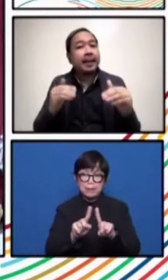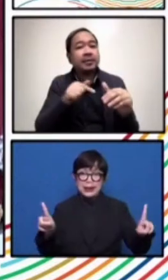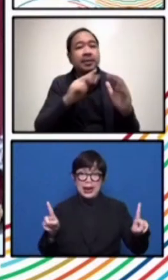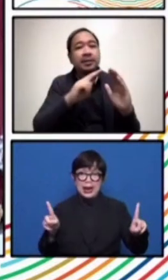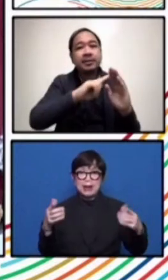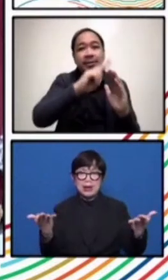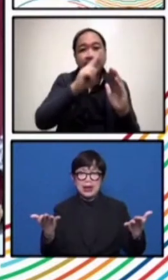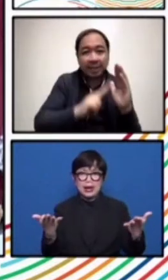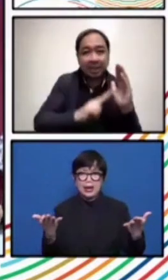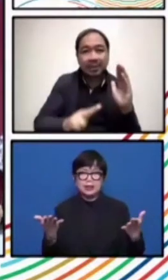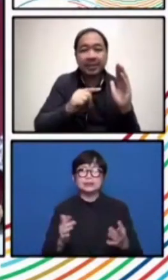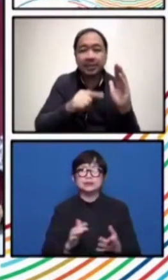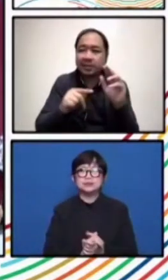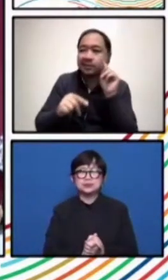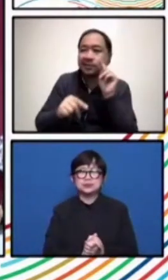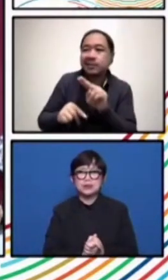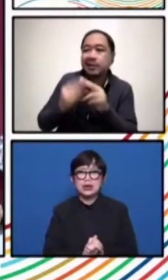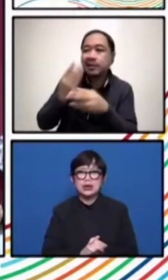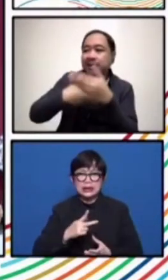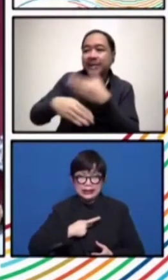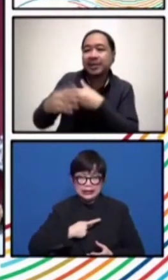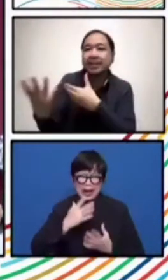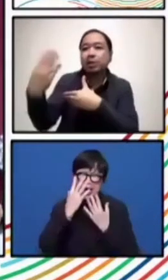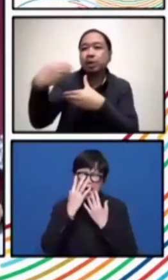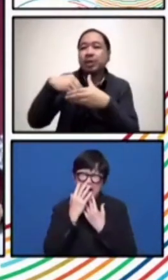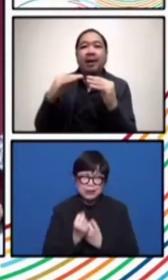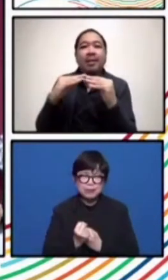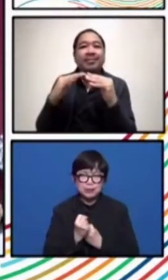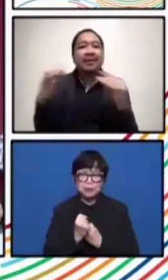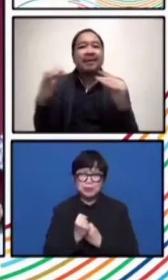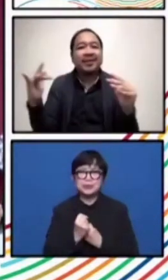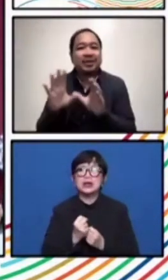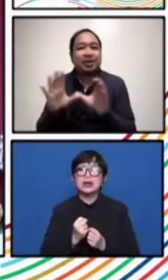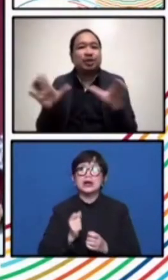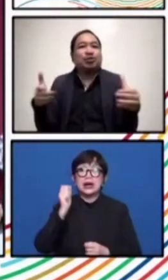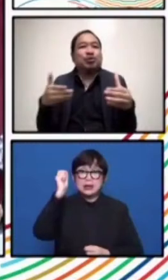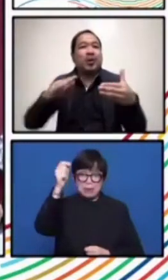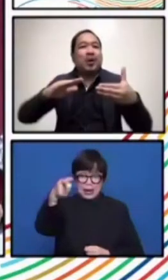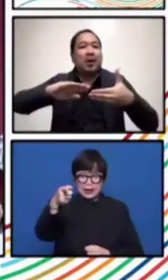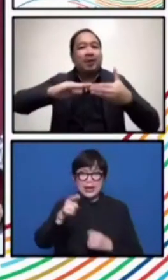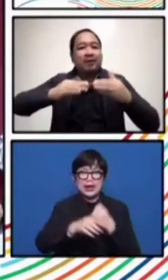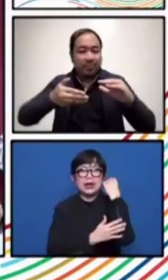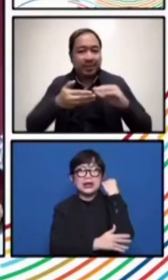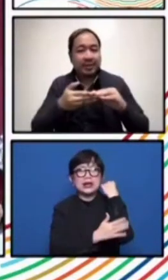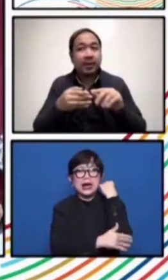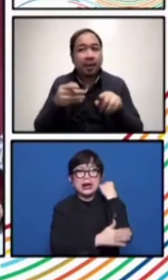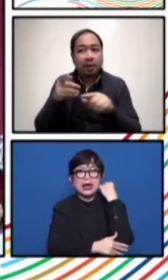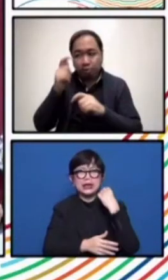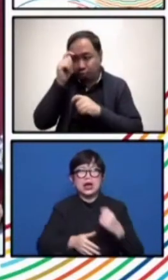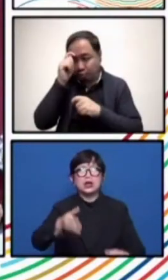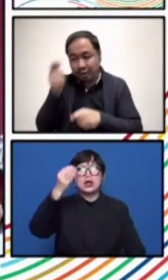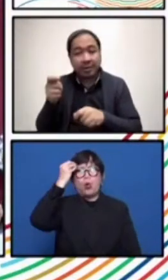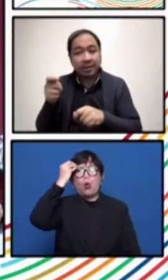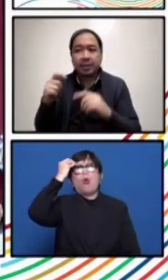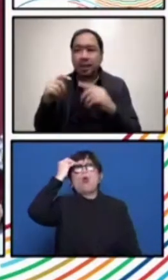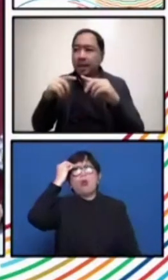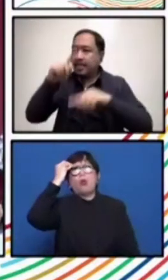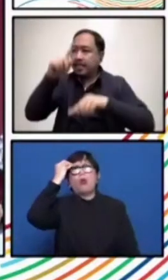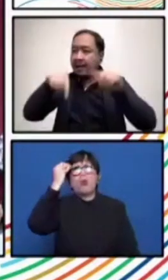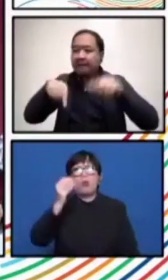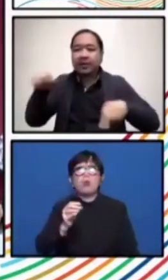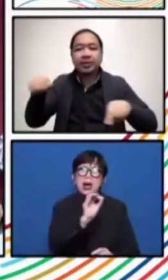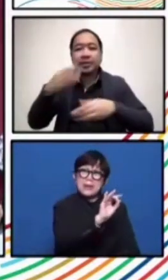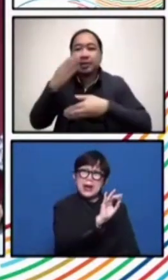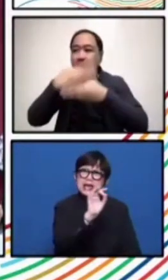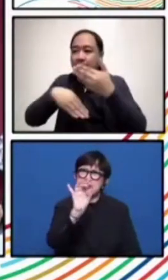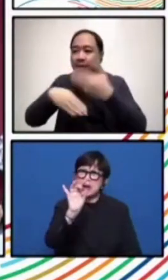diversity of society State departments related analyze the diversity of person with disabilities and protect their